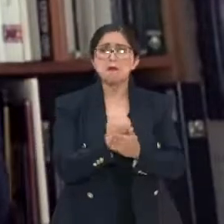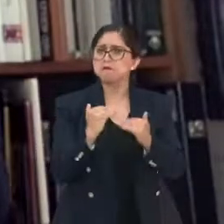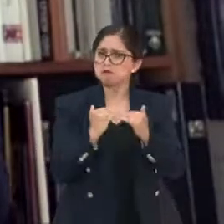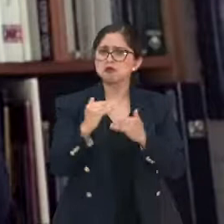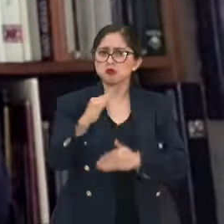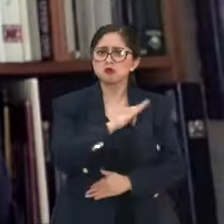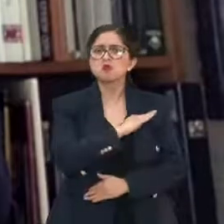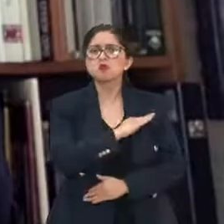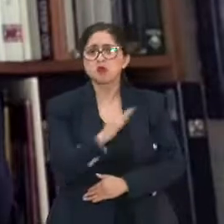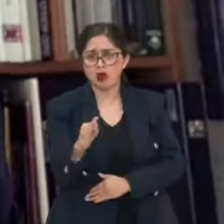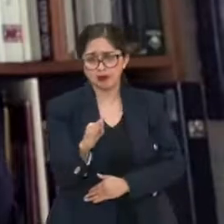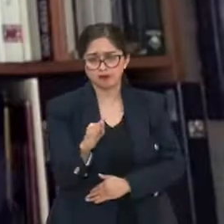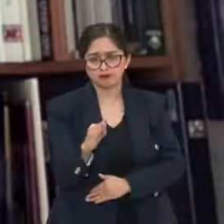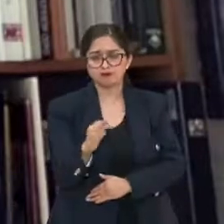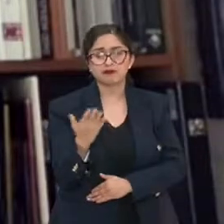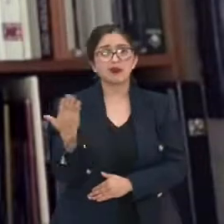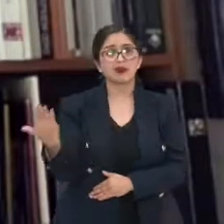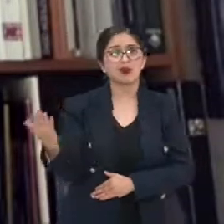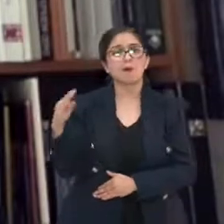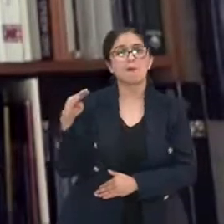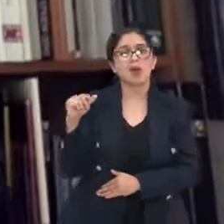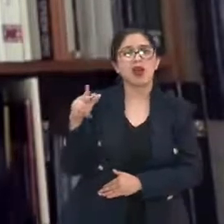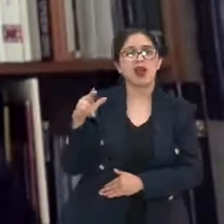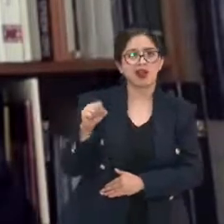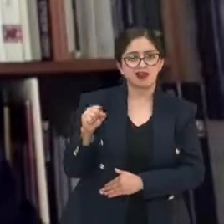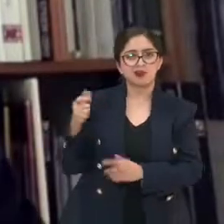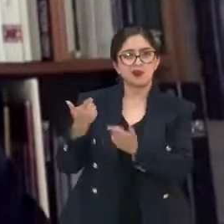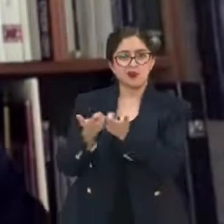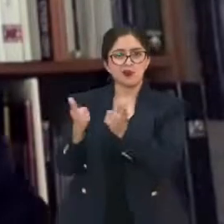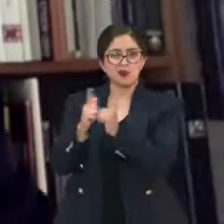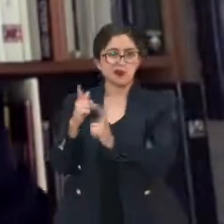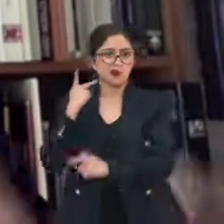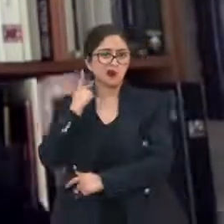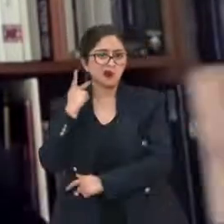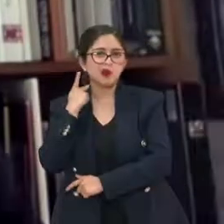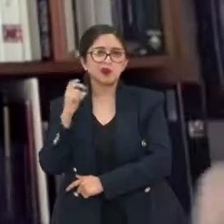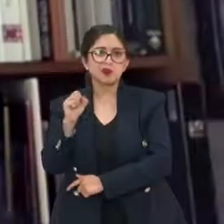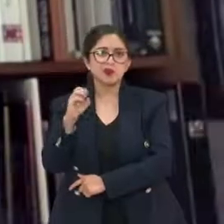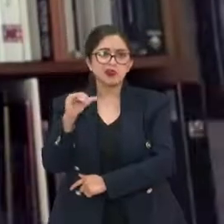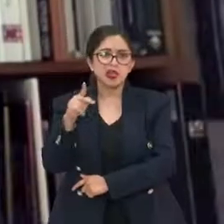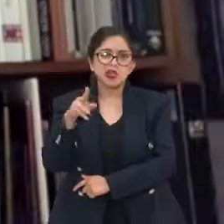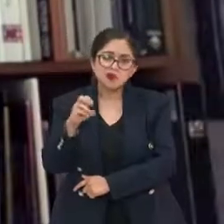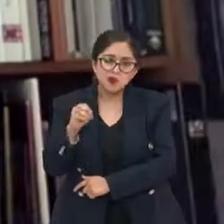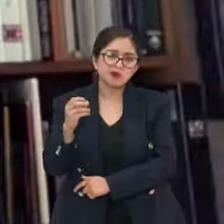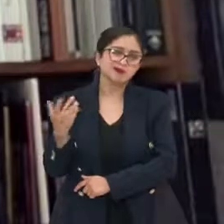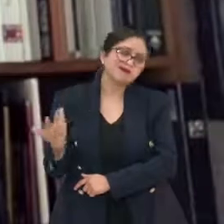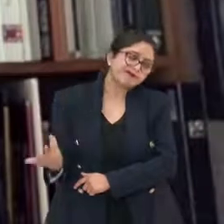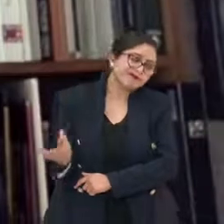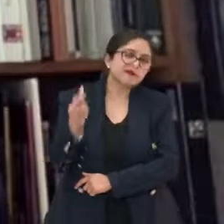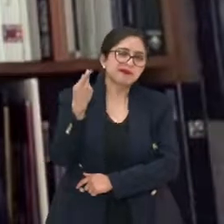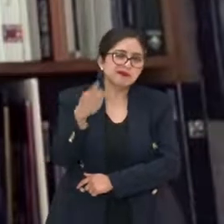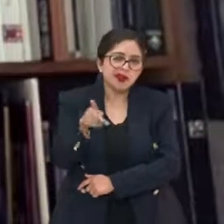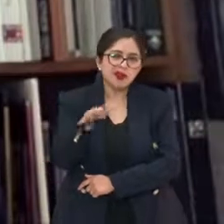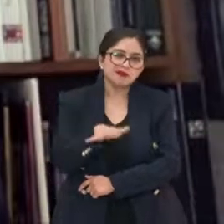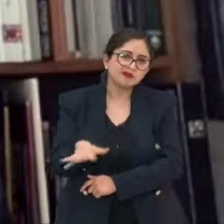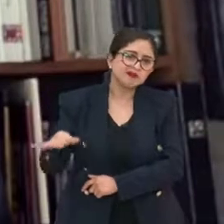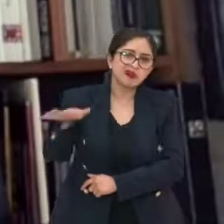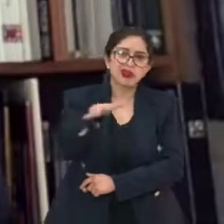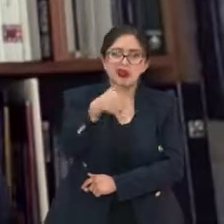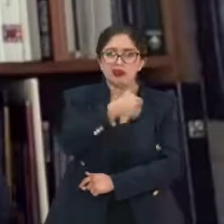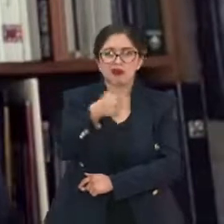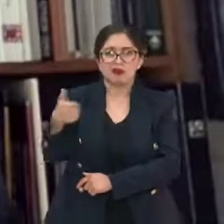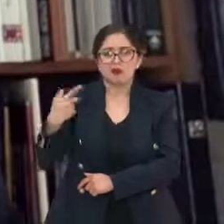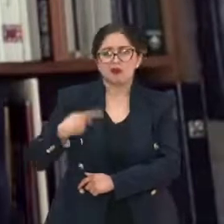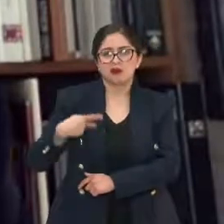of winning administration or the election was very high. Morales and the Socialismo movement, with a very